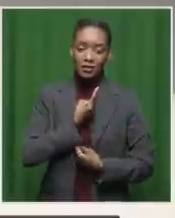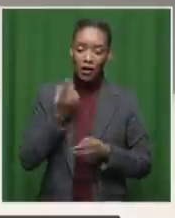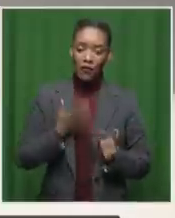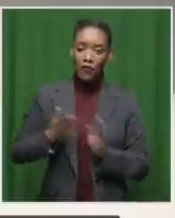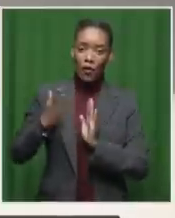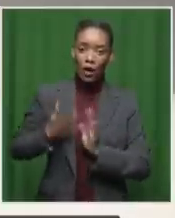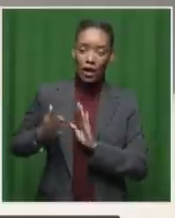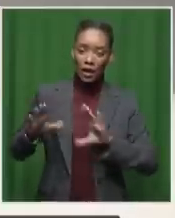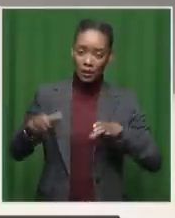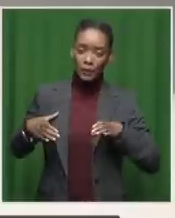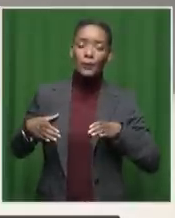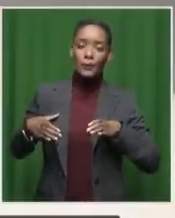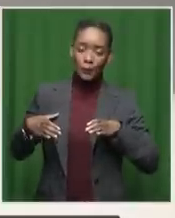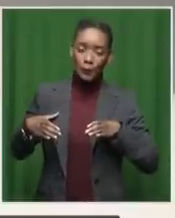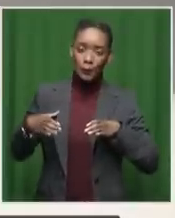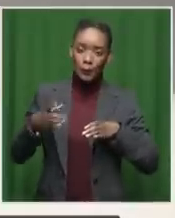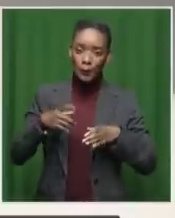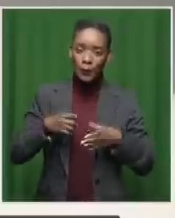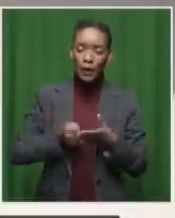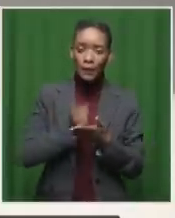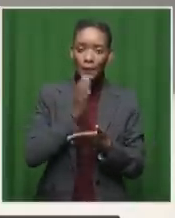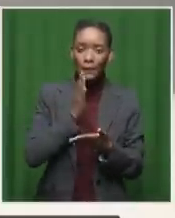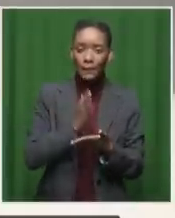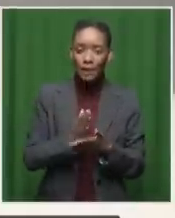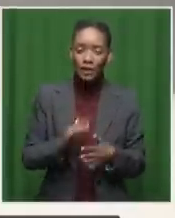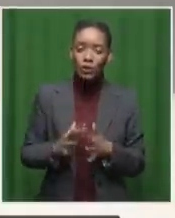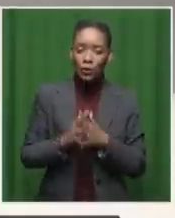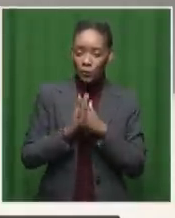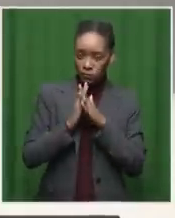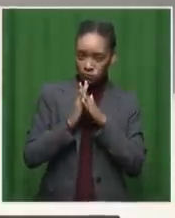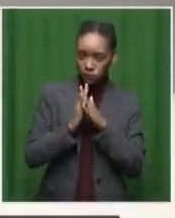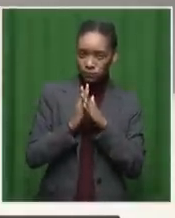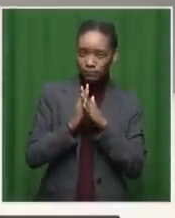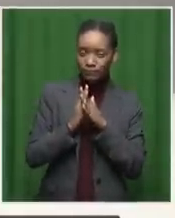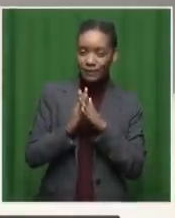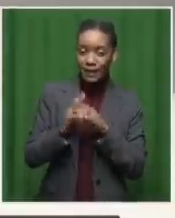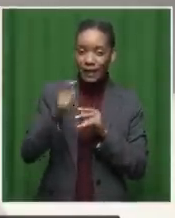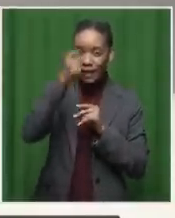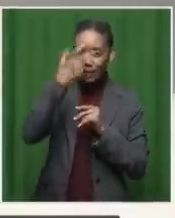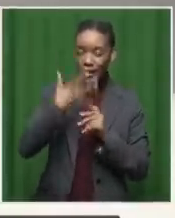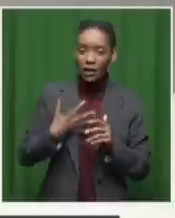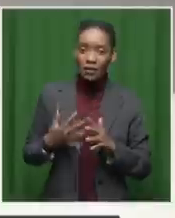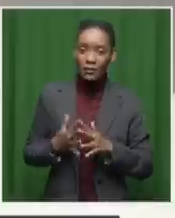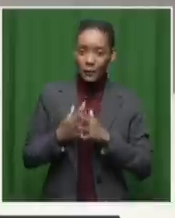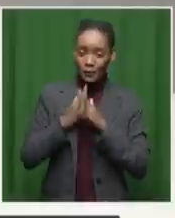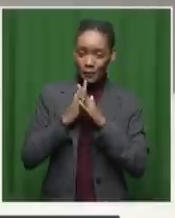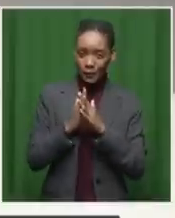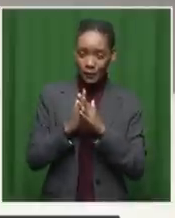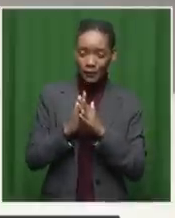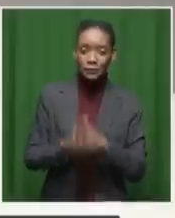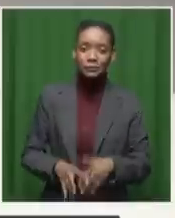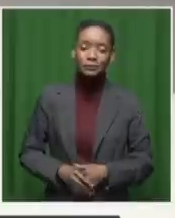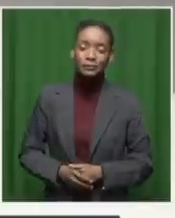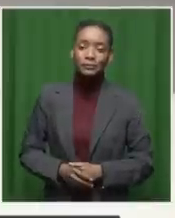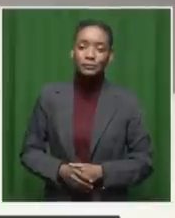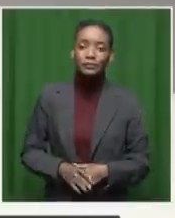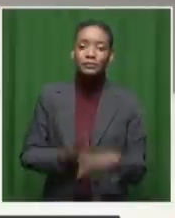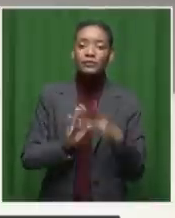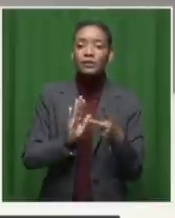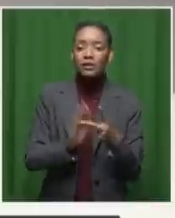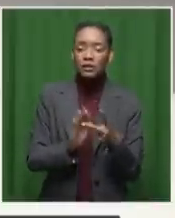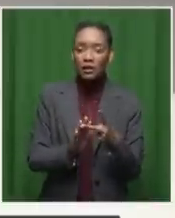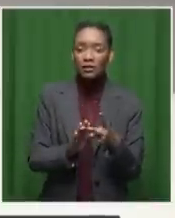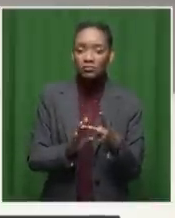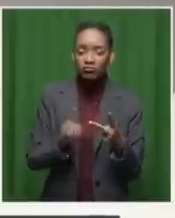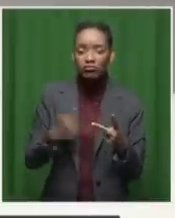what we had to make sure that there was solidarity in Africa. The second one, we said,